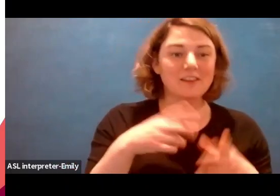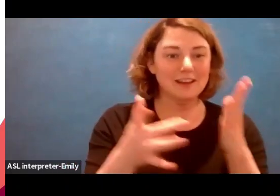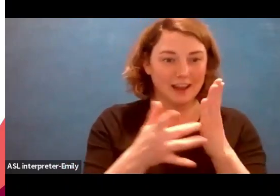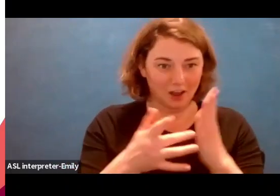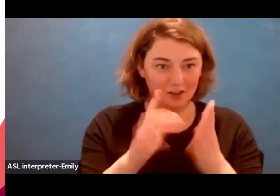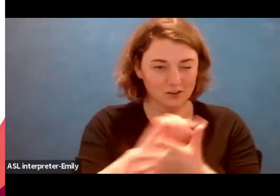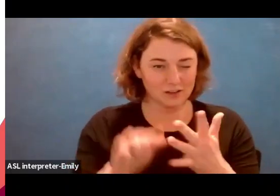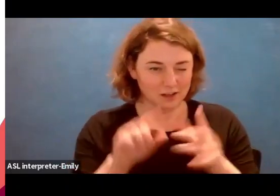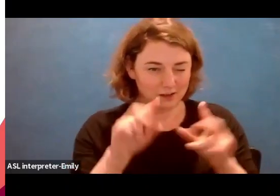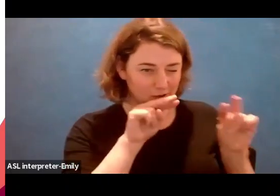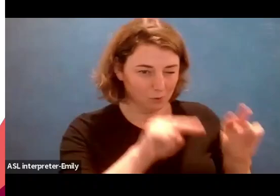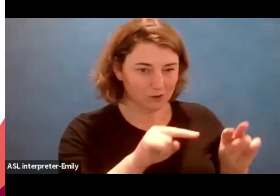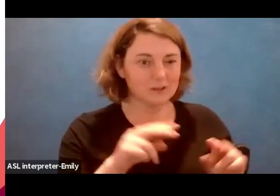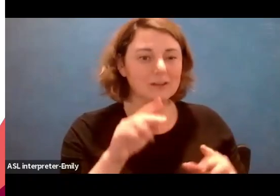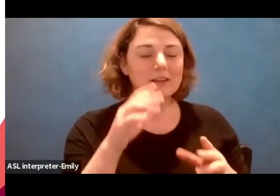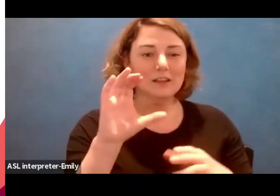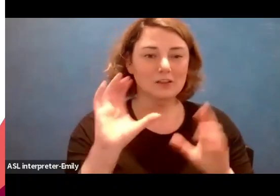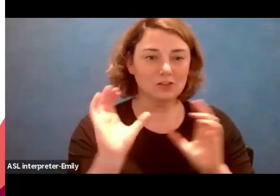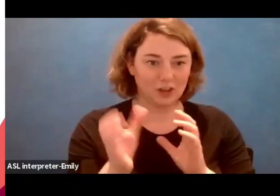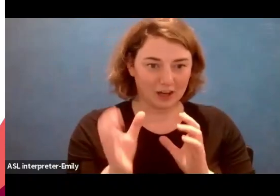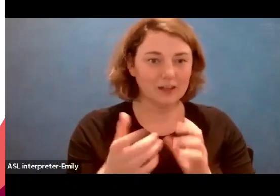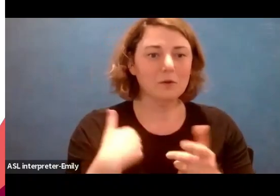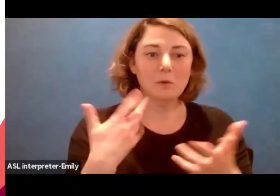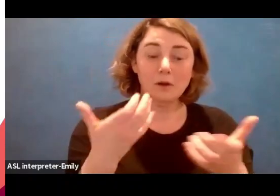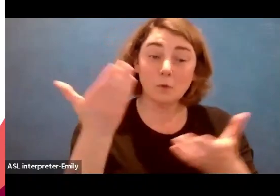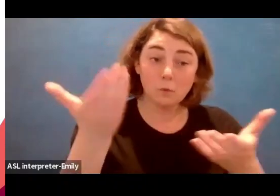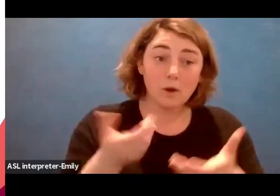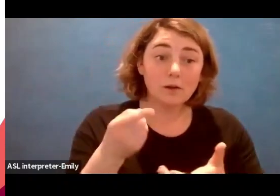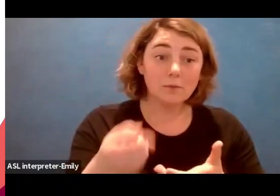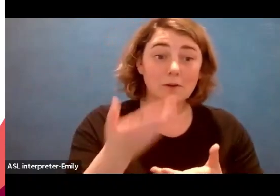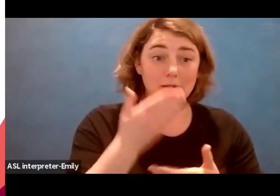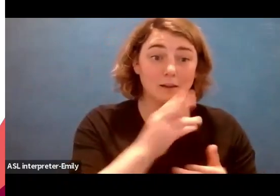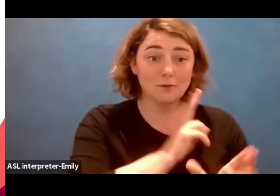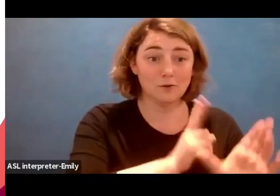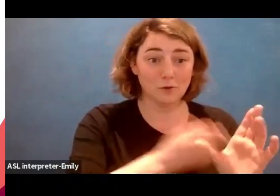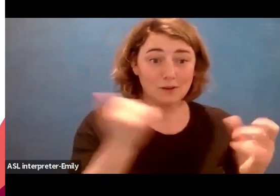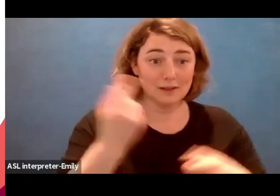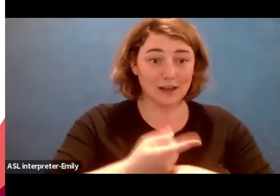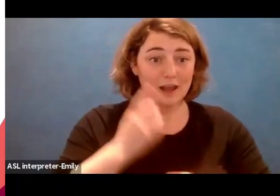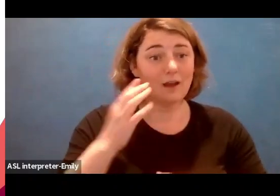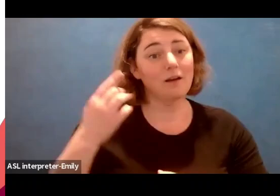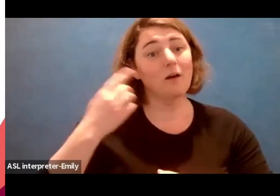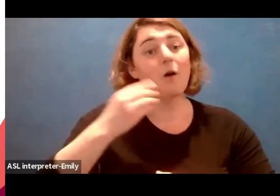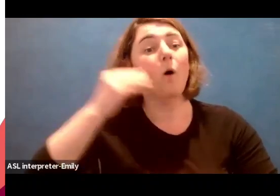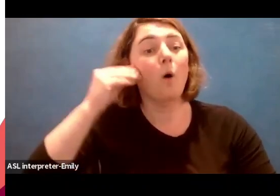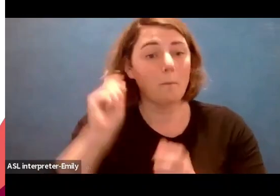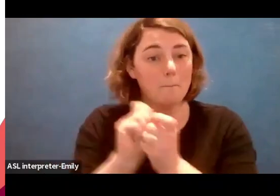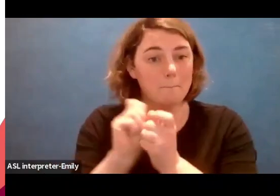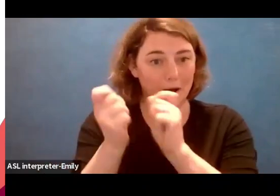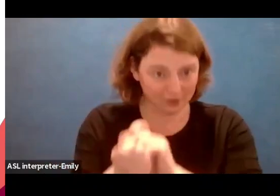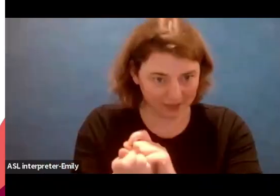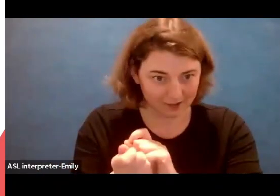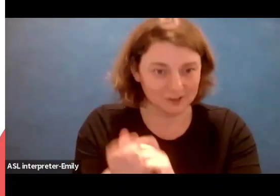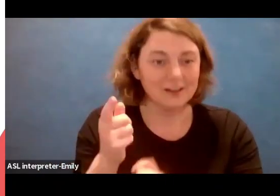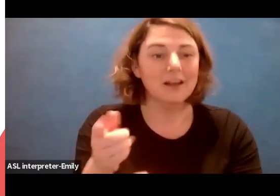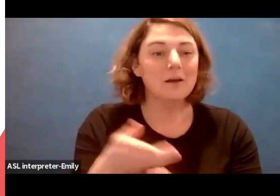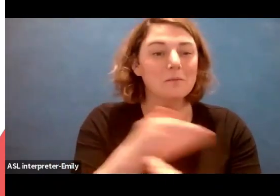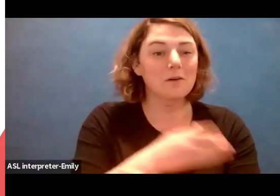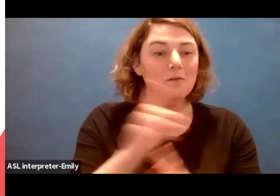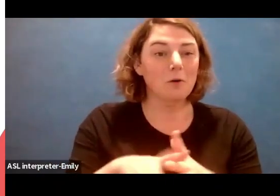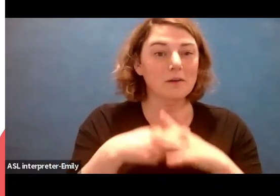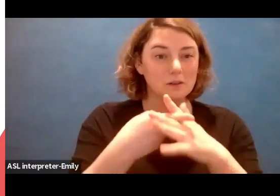manning the chat. We'd like to welcome you and thank you for joining us for today's session on home modifications. Before we